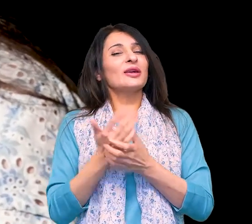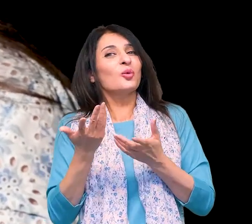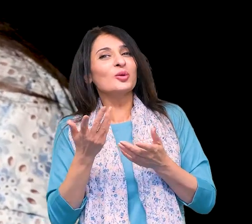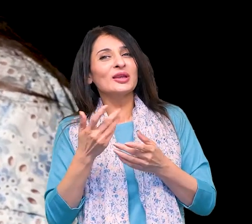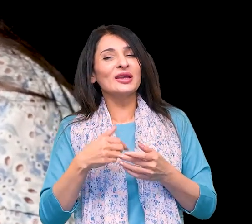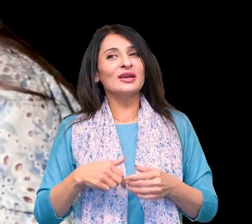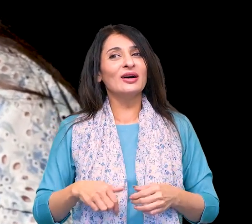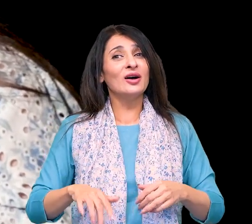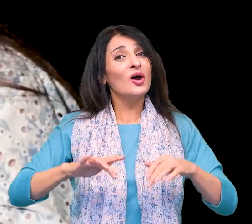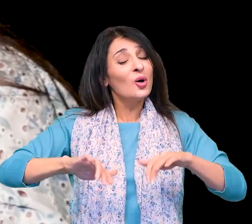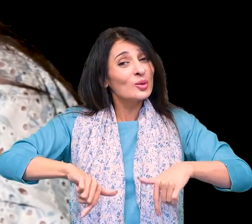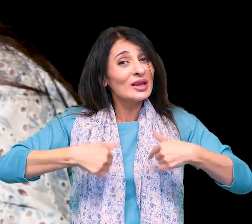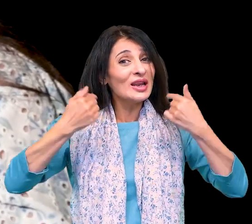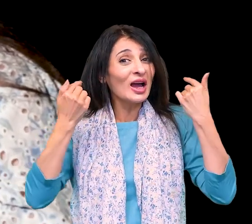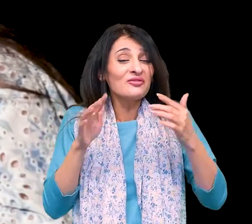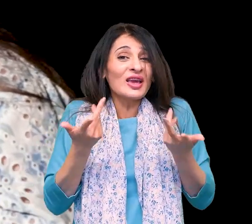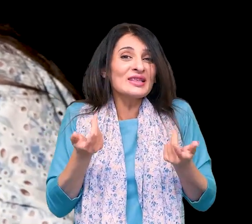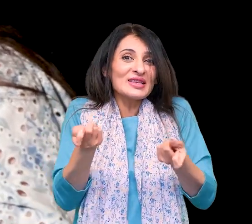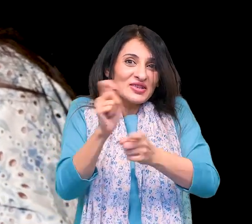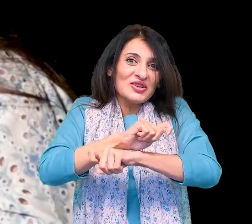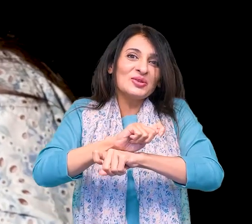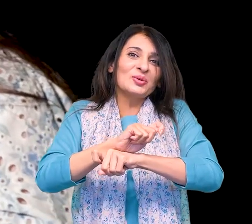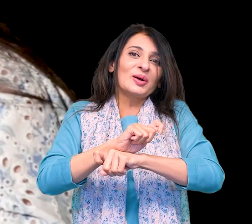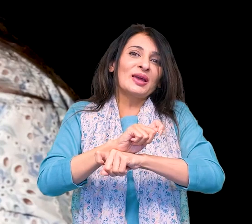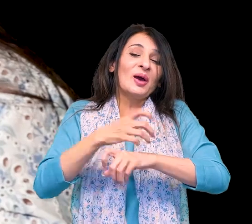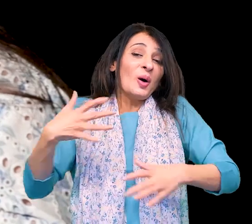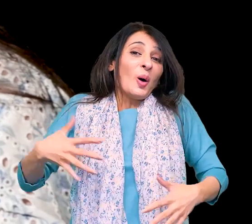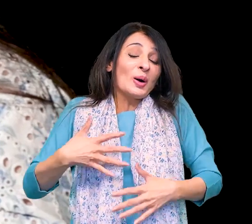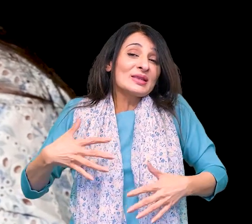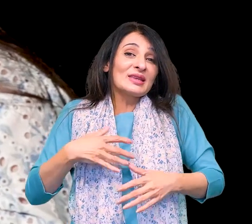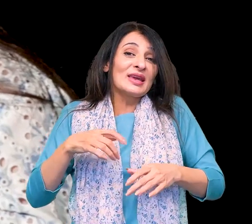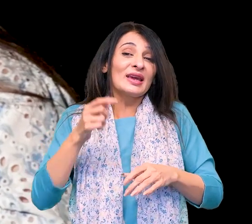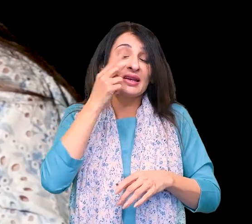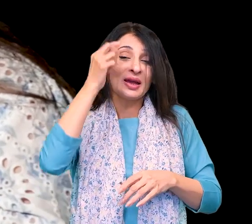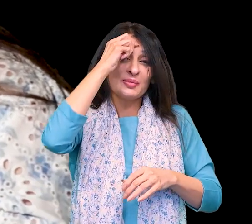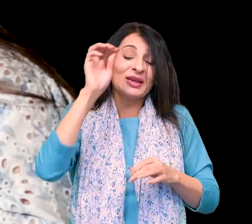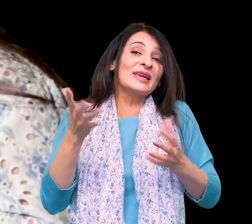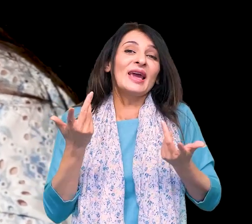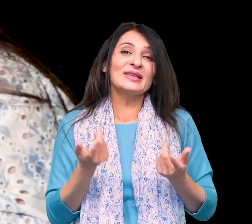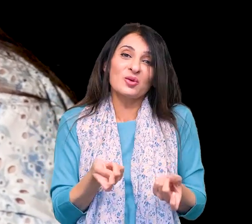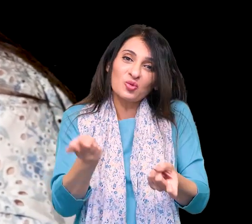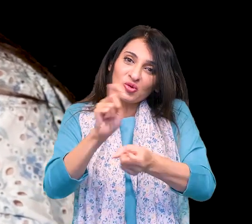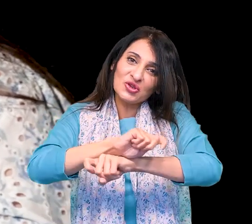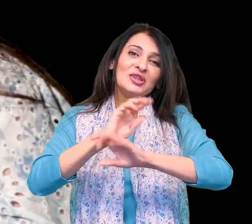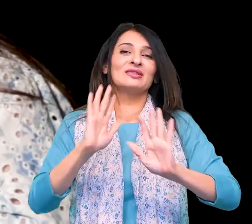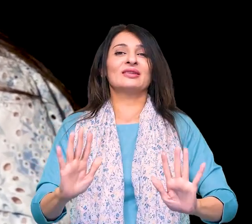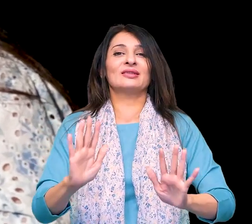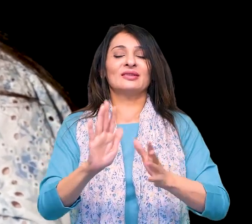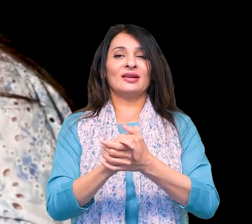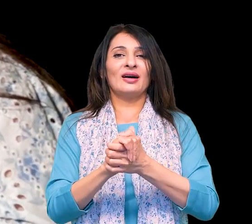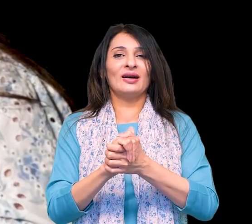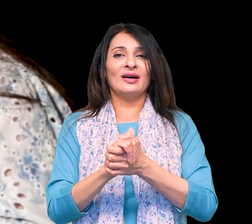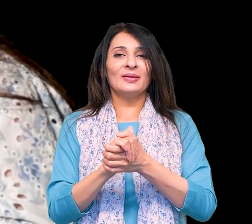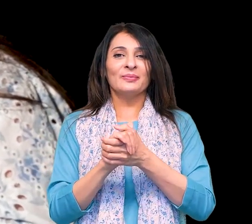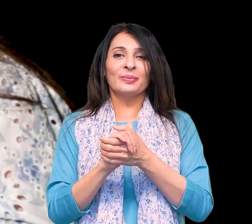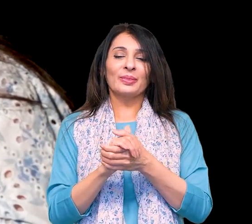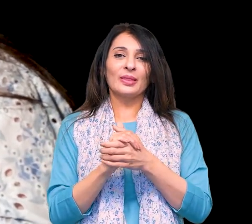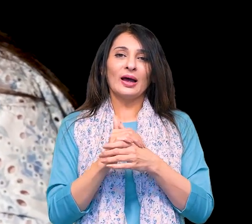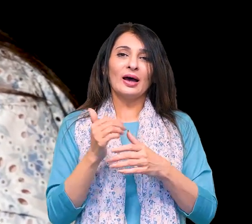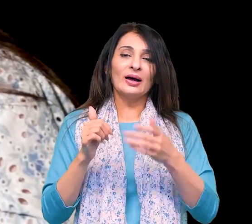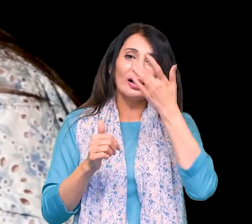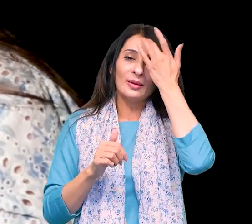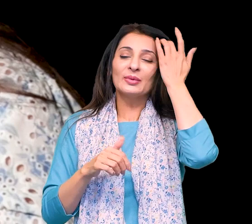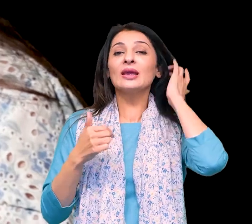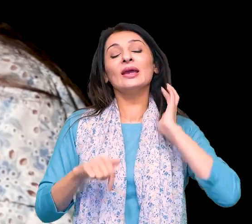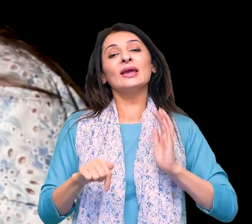didn't realize that it was a delay. And so had she not attended that session, had she not heard the doctor speak, she would have ignored